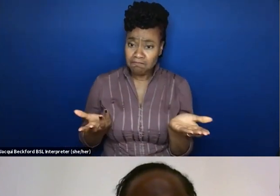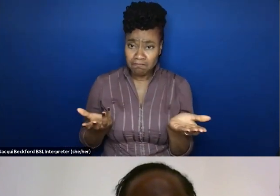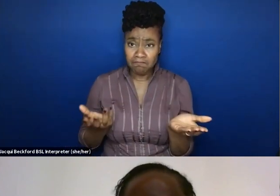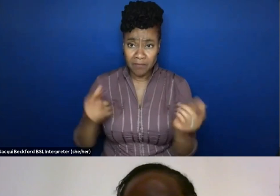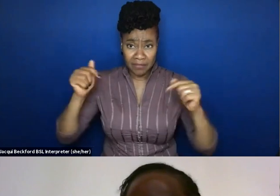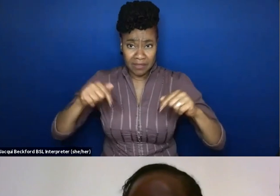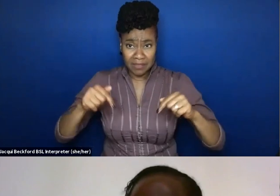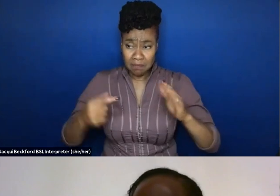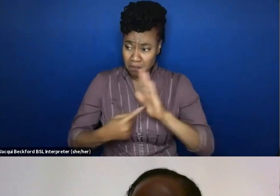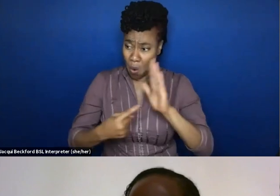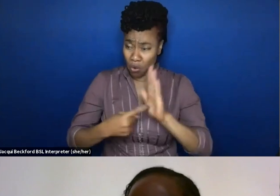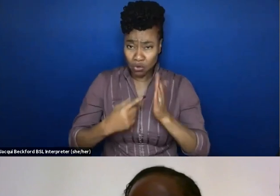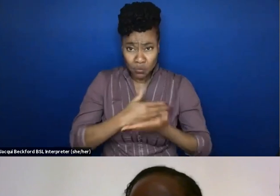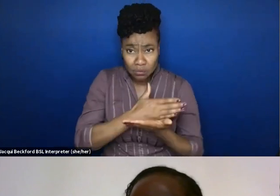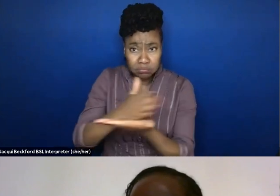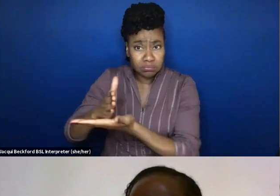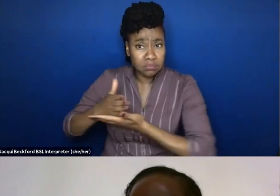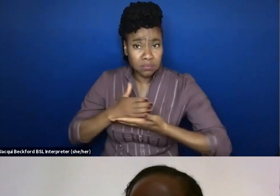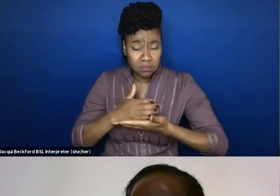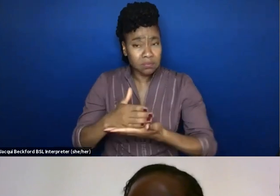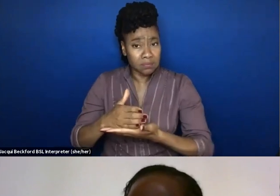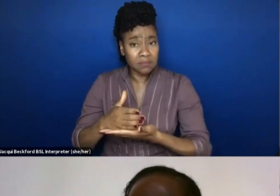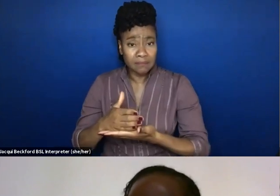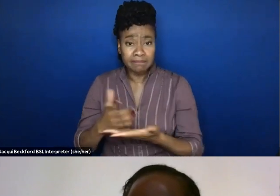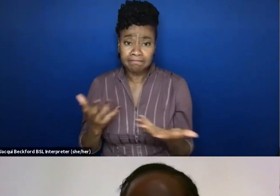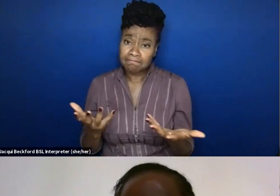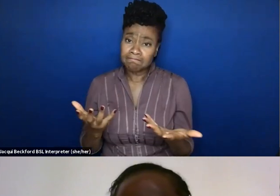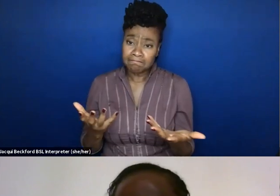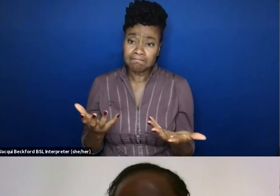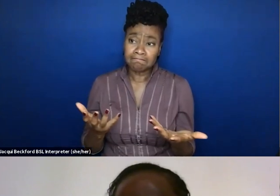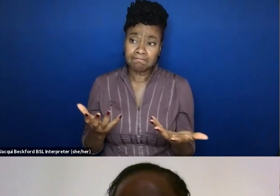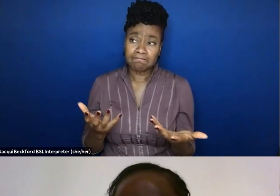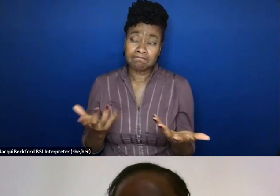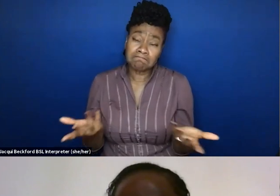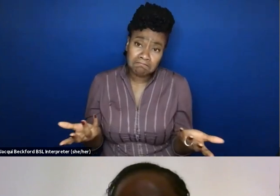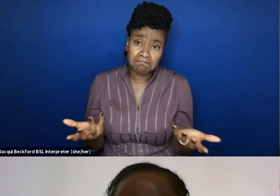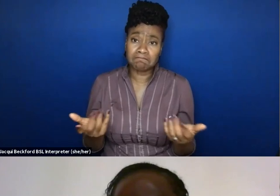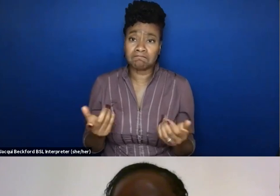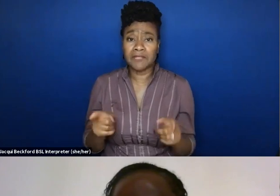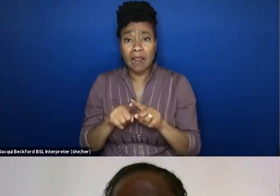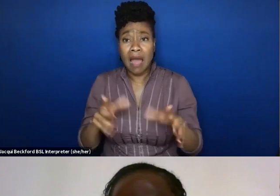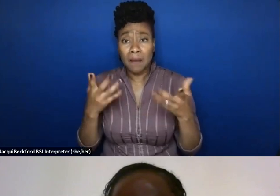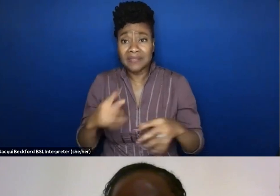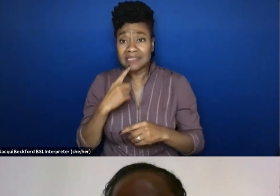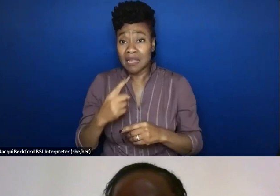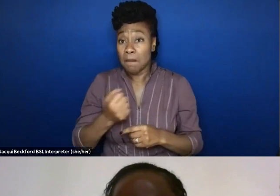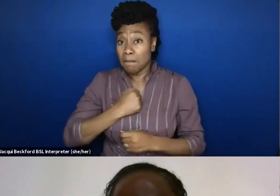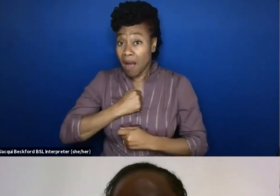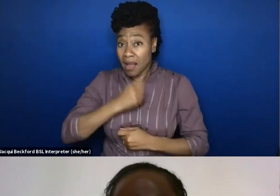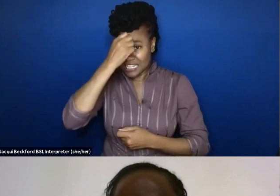engaged in. And you know, I mean, as I said, my experiences were 30 years